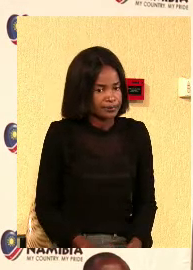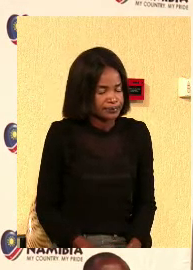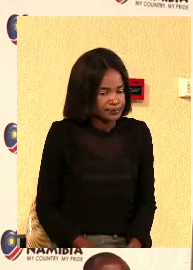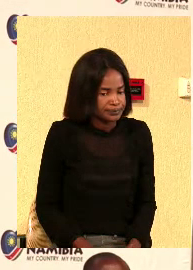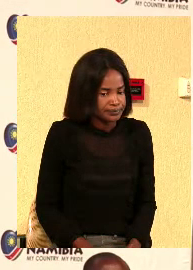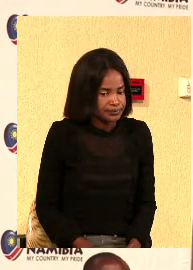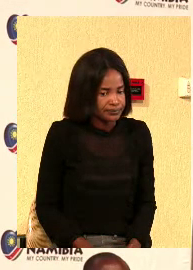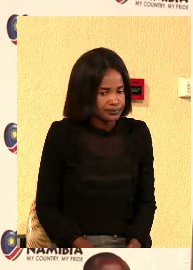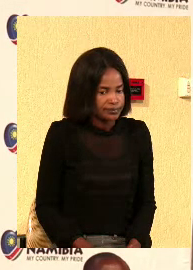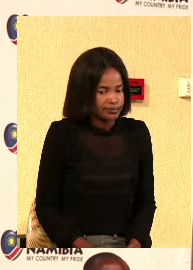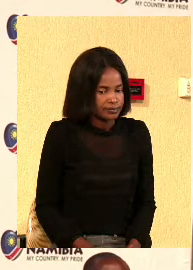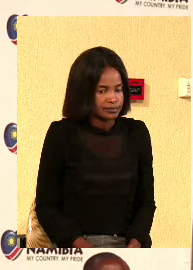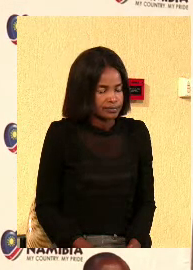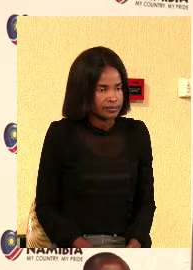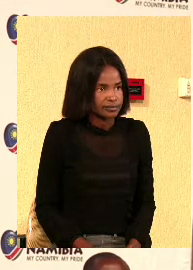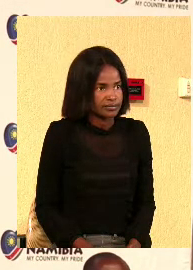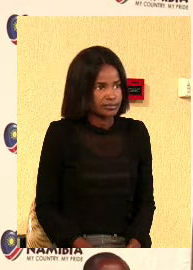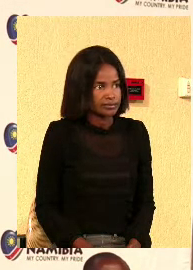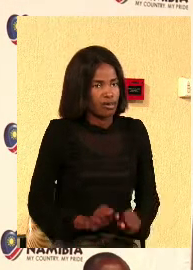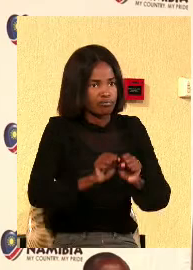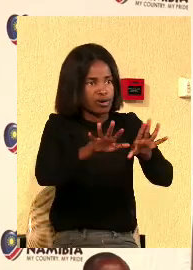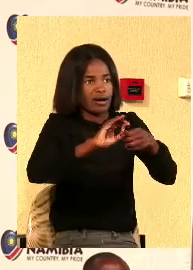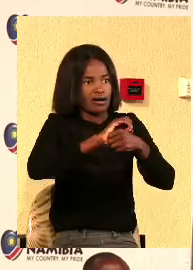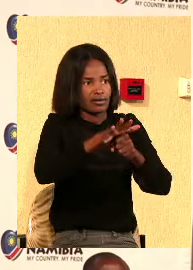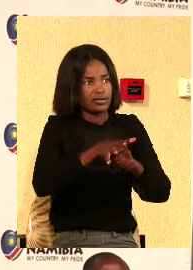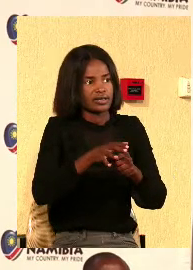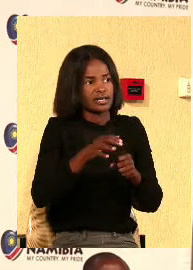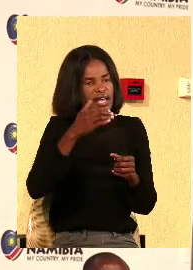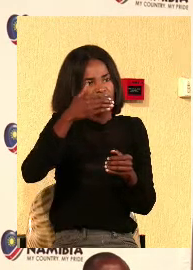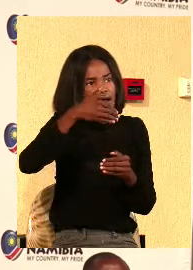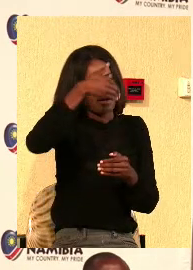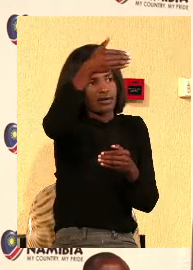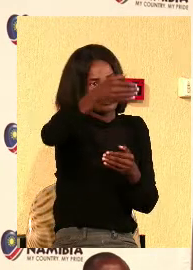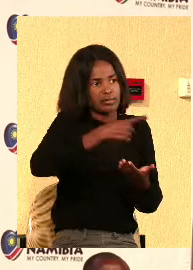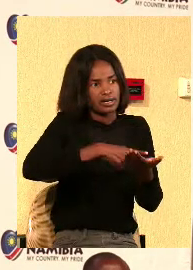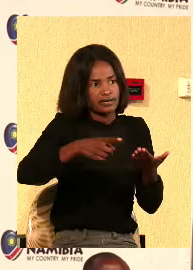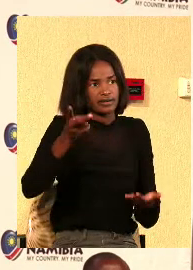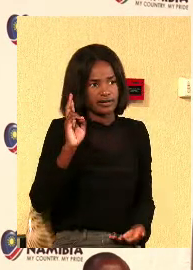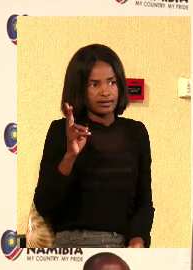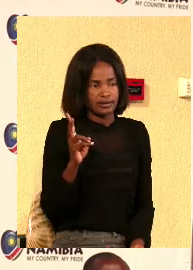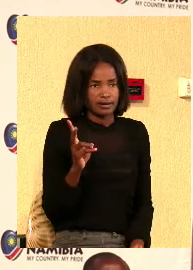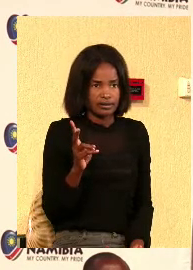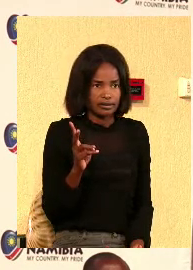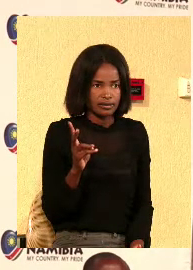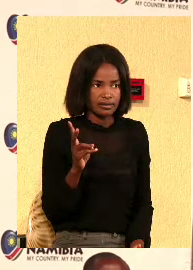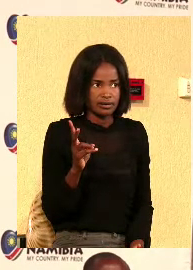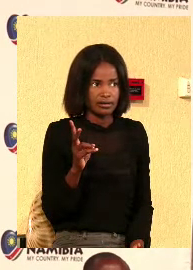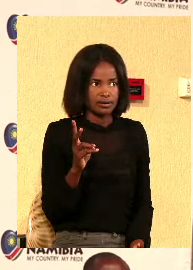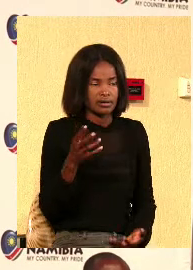and after the 2-week window period, it emerges that they're displaying these